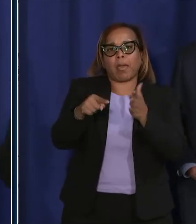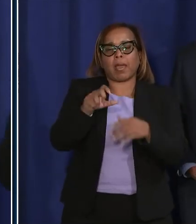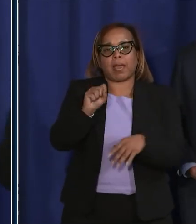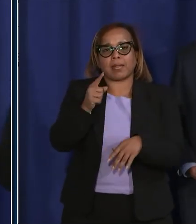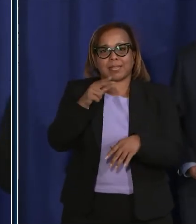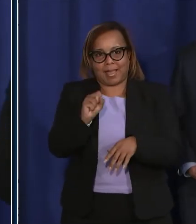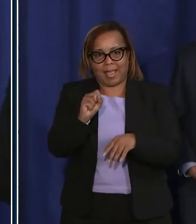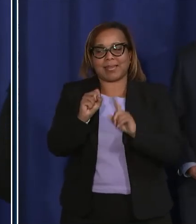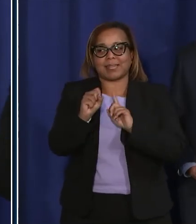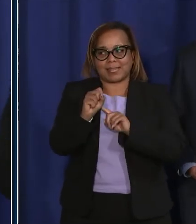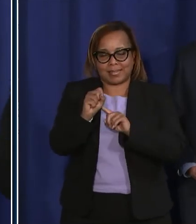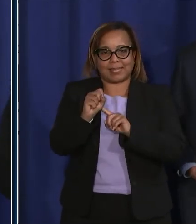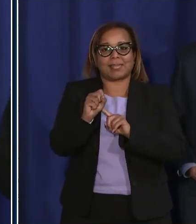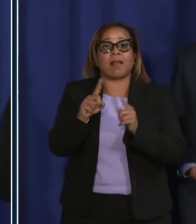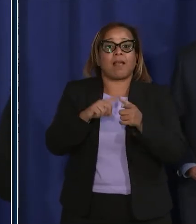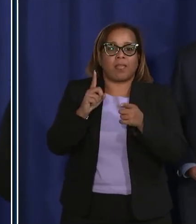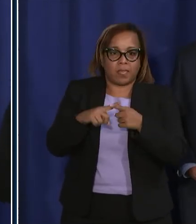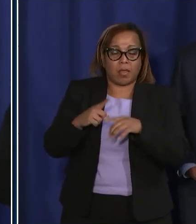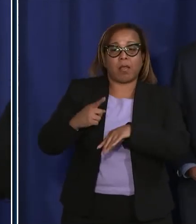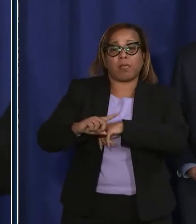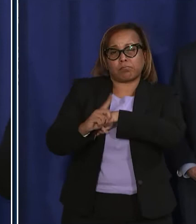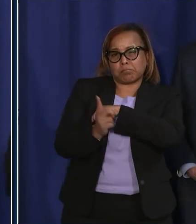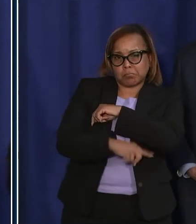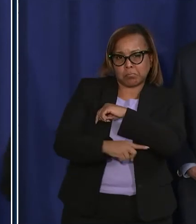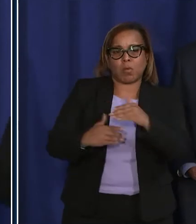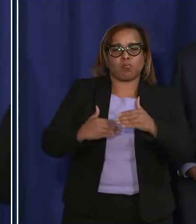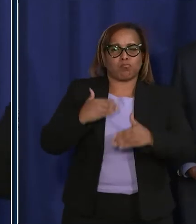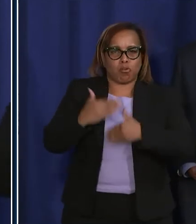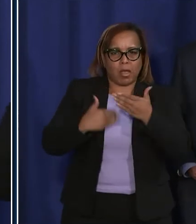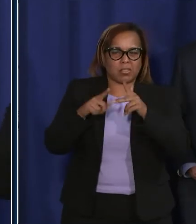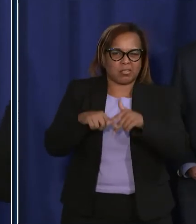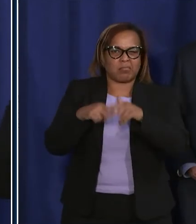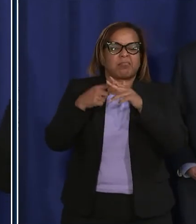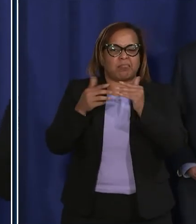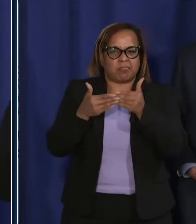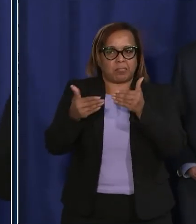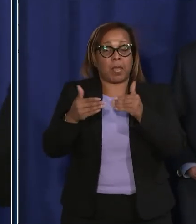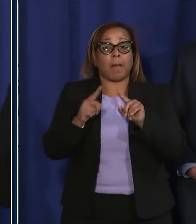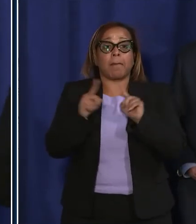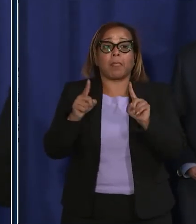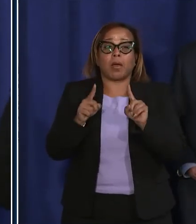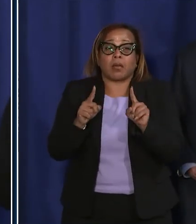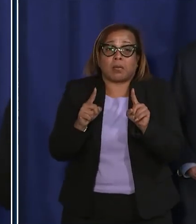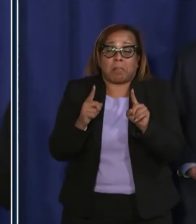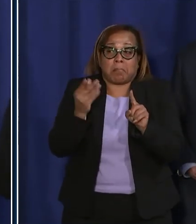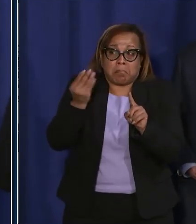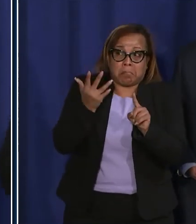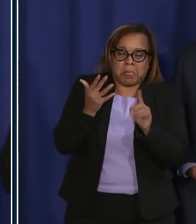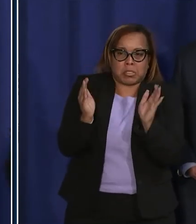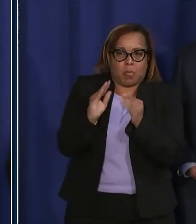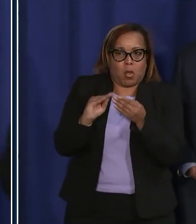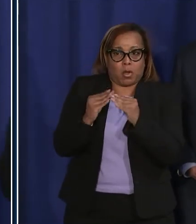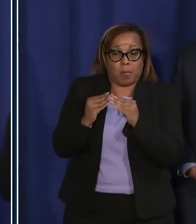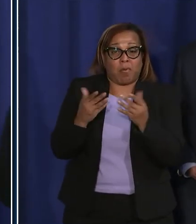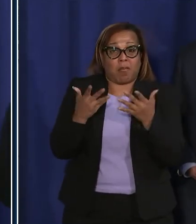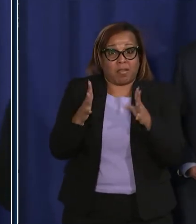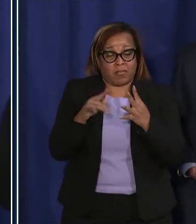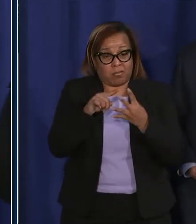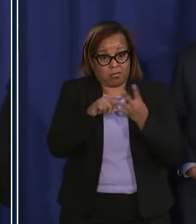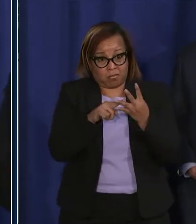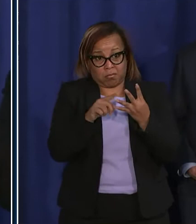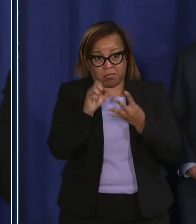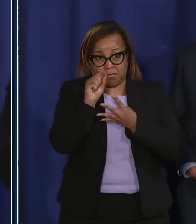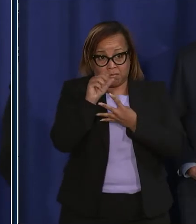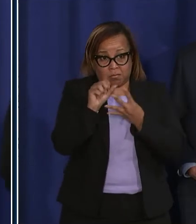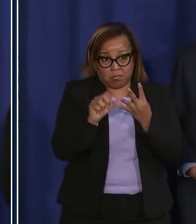the disciplinary process will proceed from there. But my understanding is it's a very small number after all those opportunities